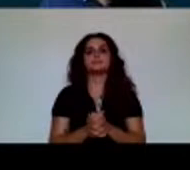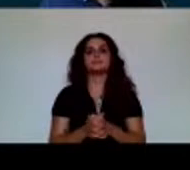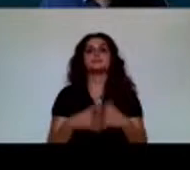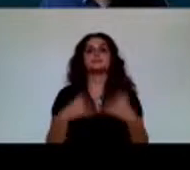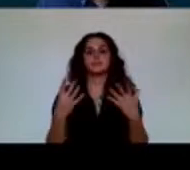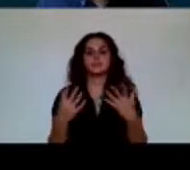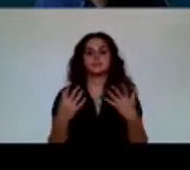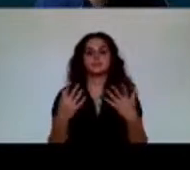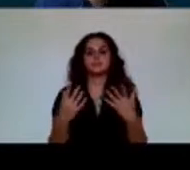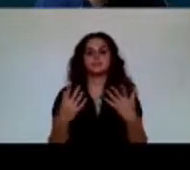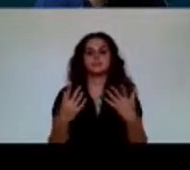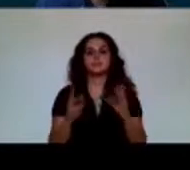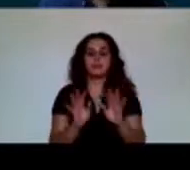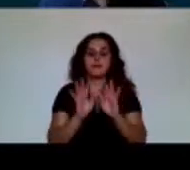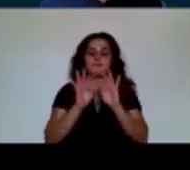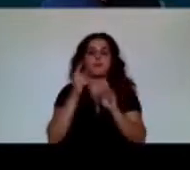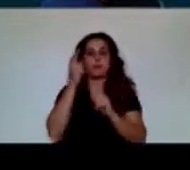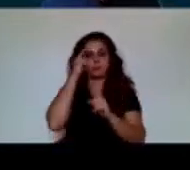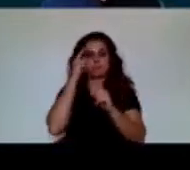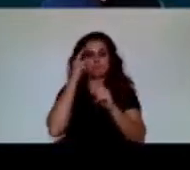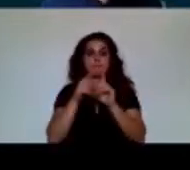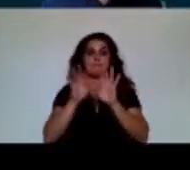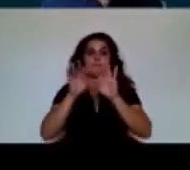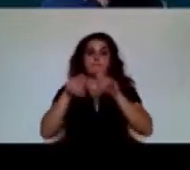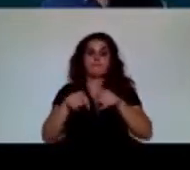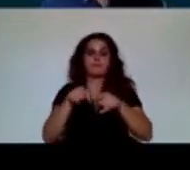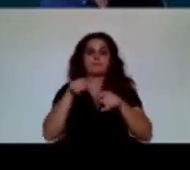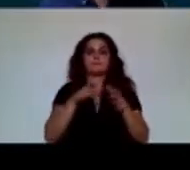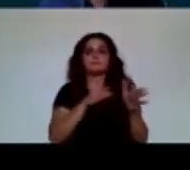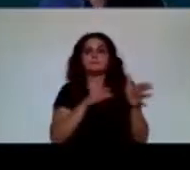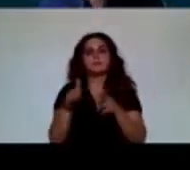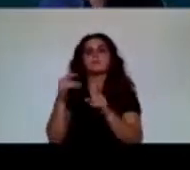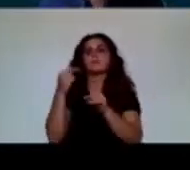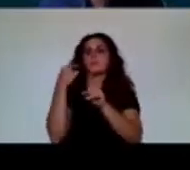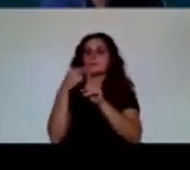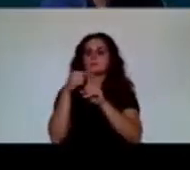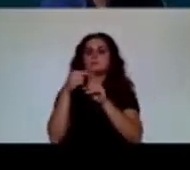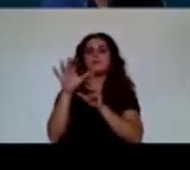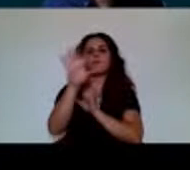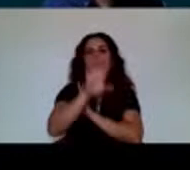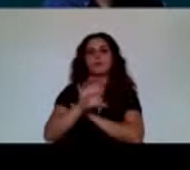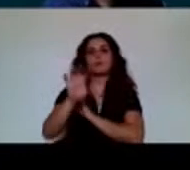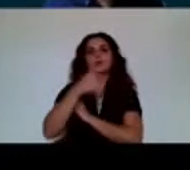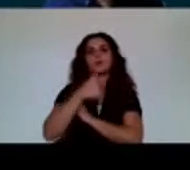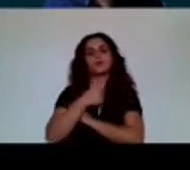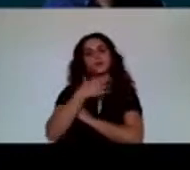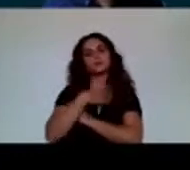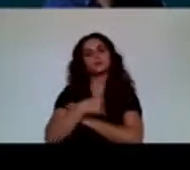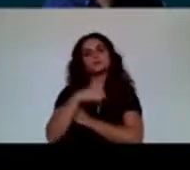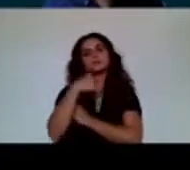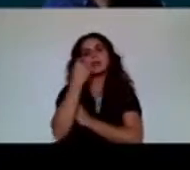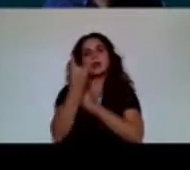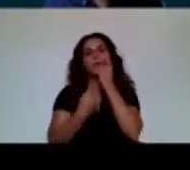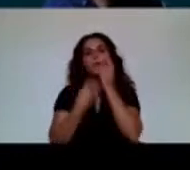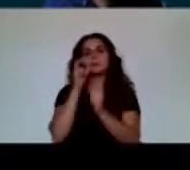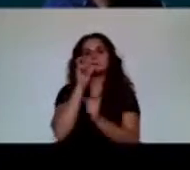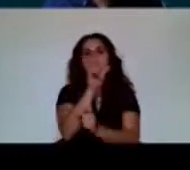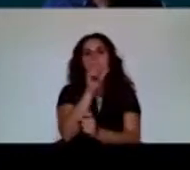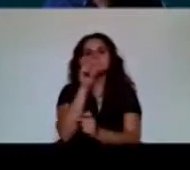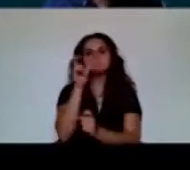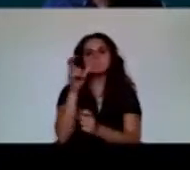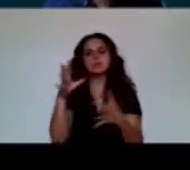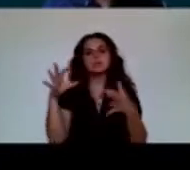So in order to end this presentation in a more positive note, I would like to say a few words